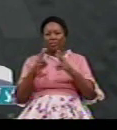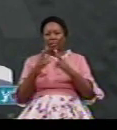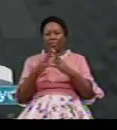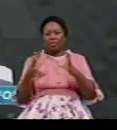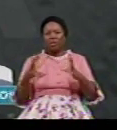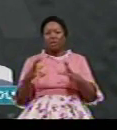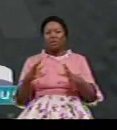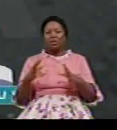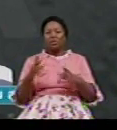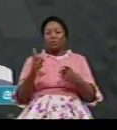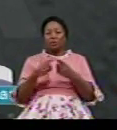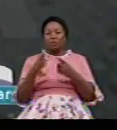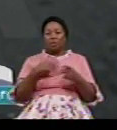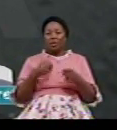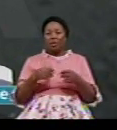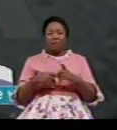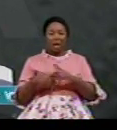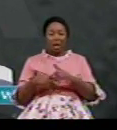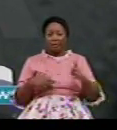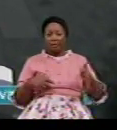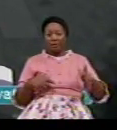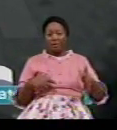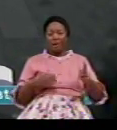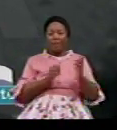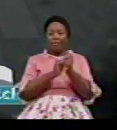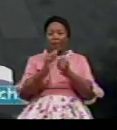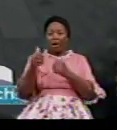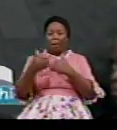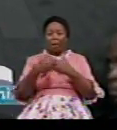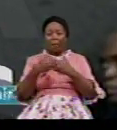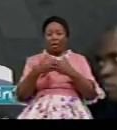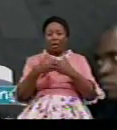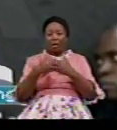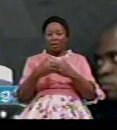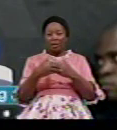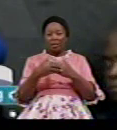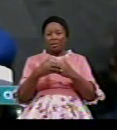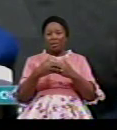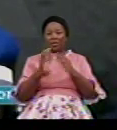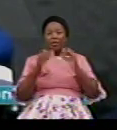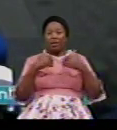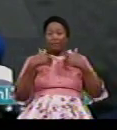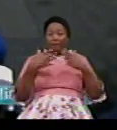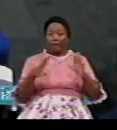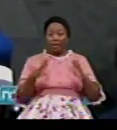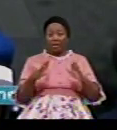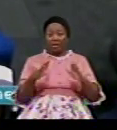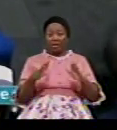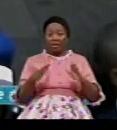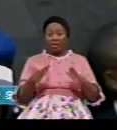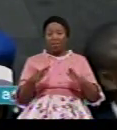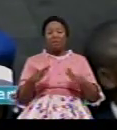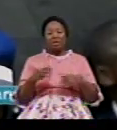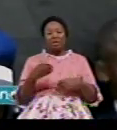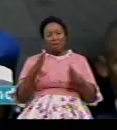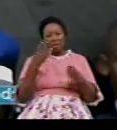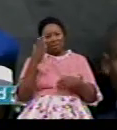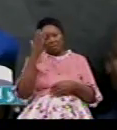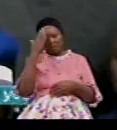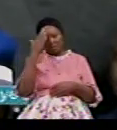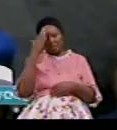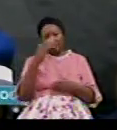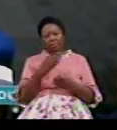left. There's going to be a restoration of your fullness of